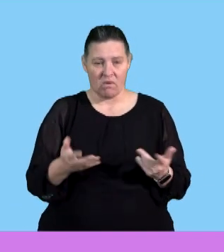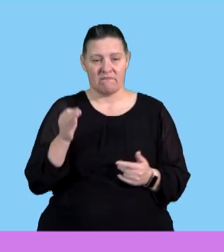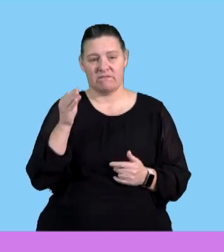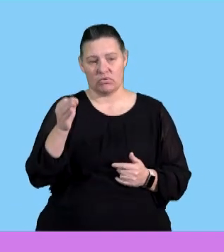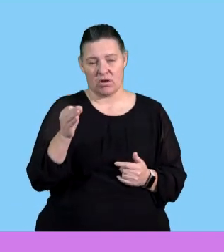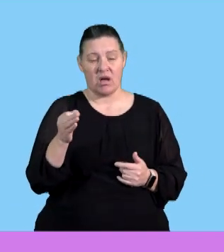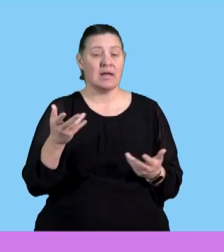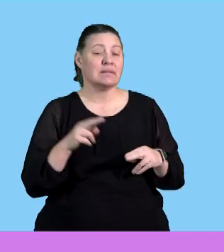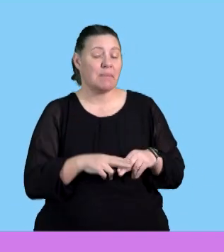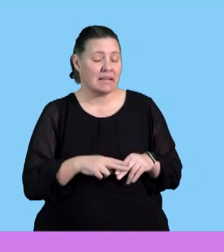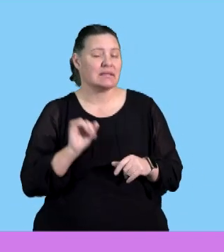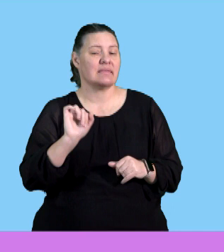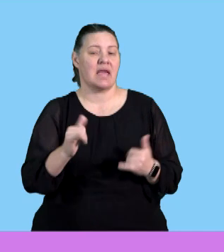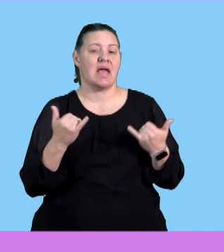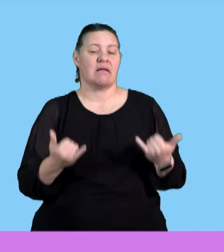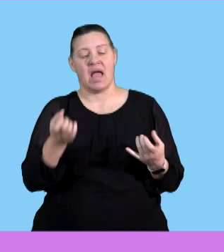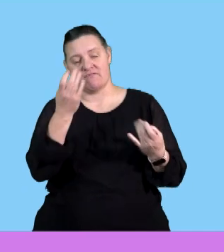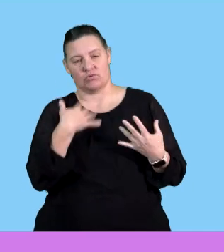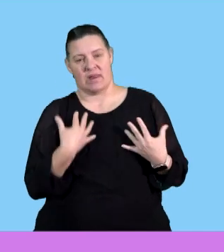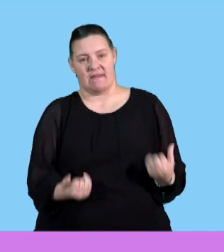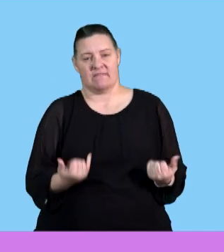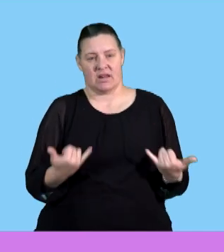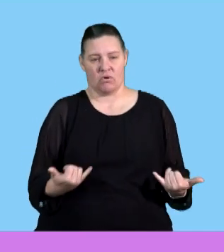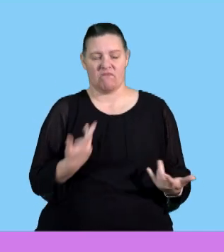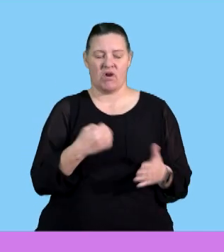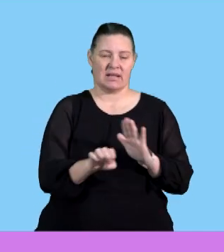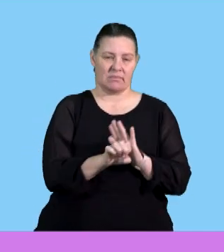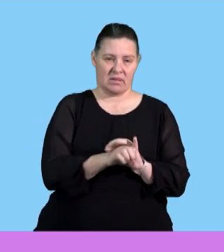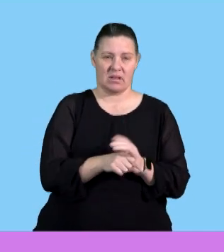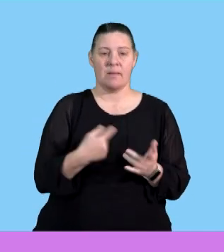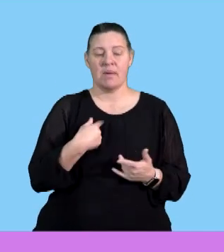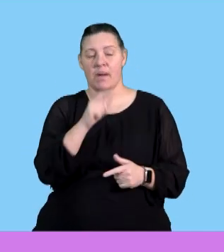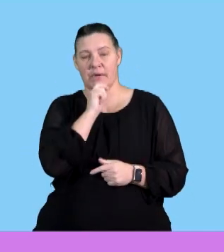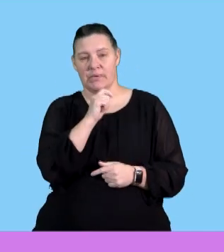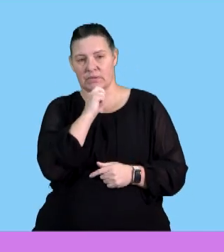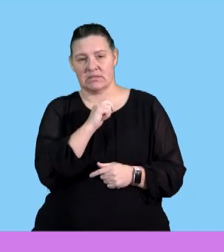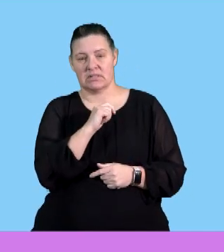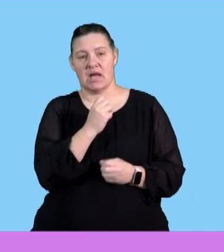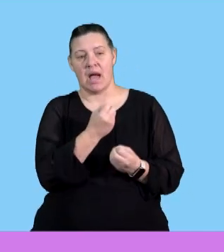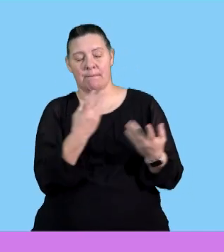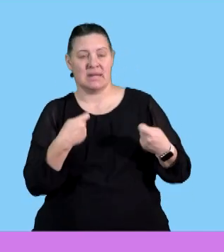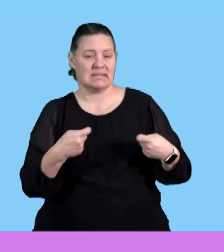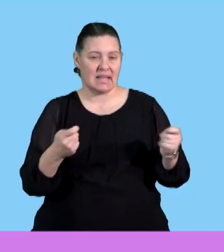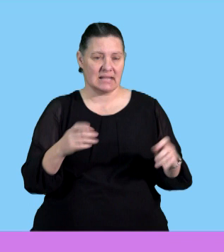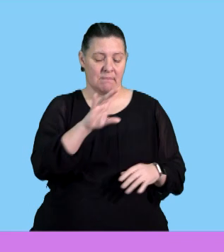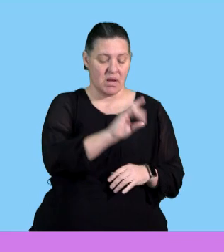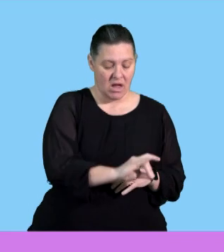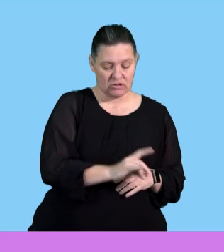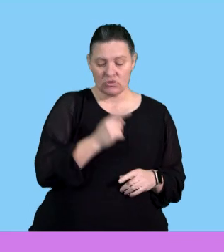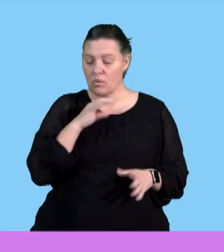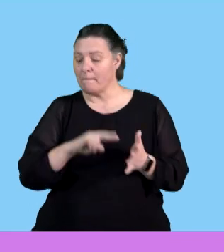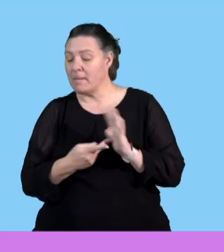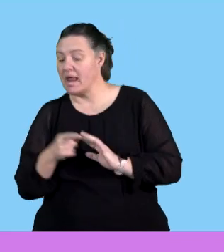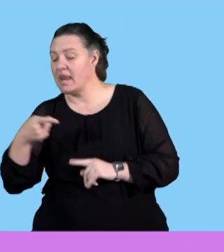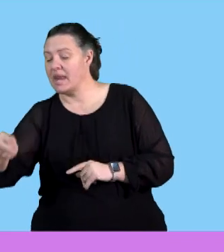in the future based on current information. For example, I used the number of sales in